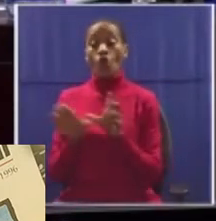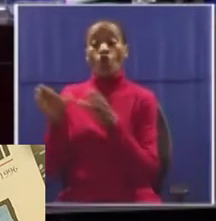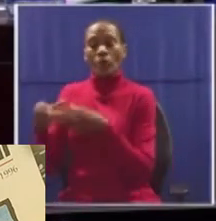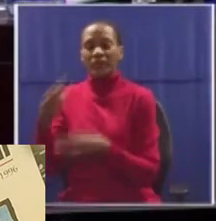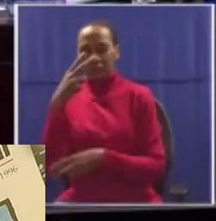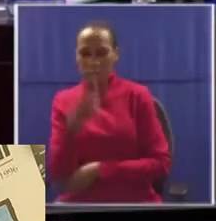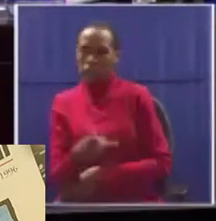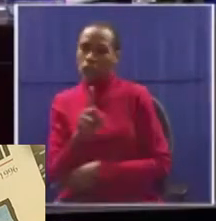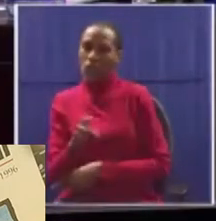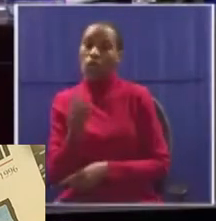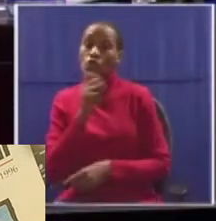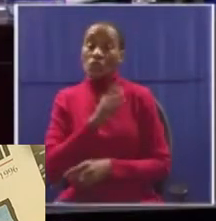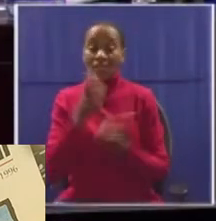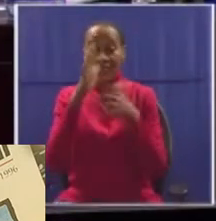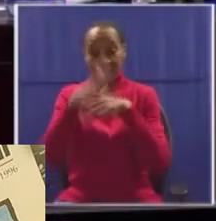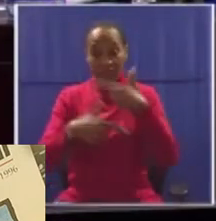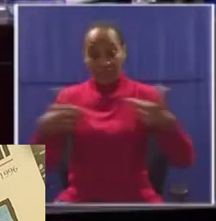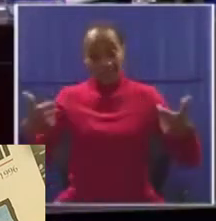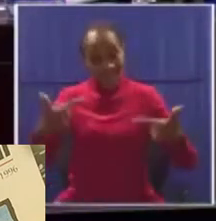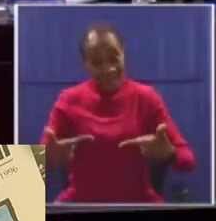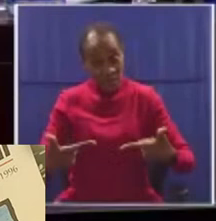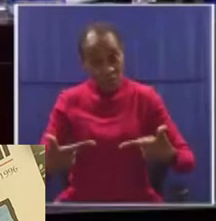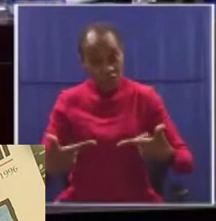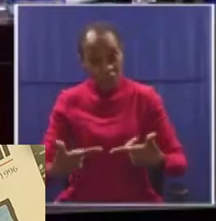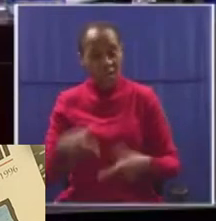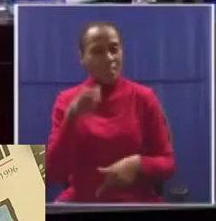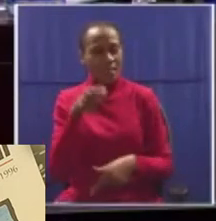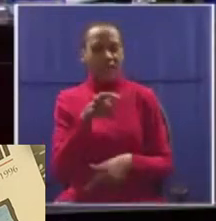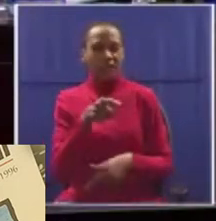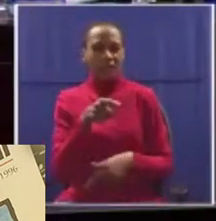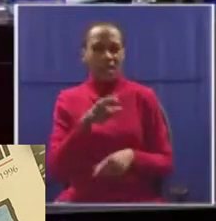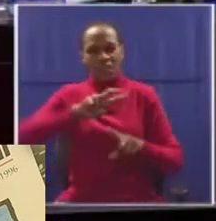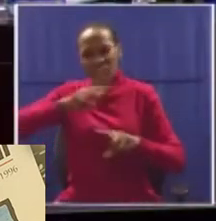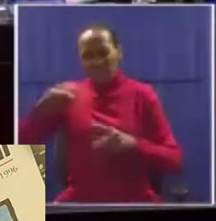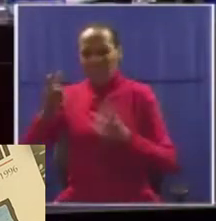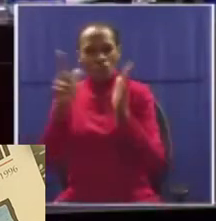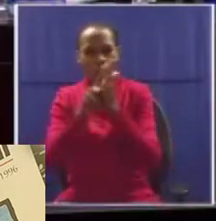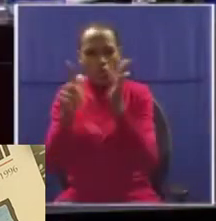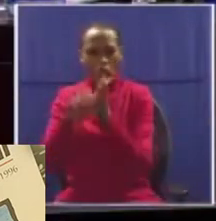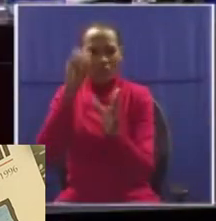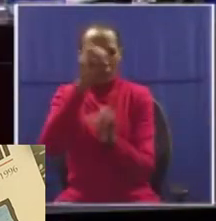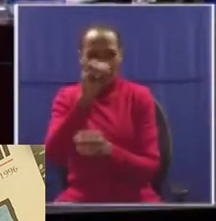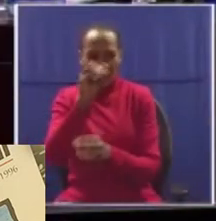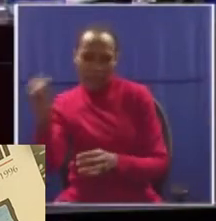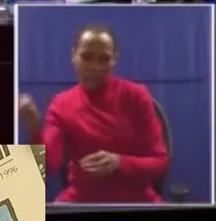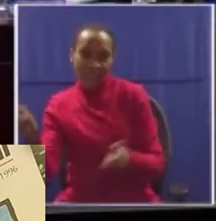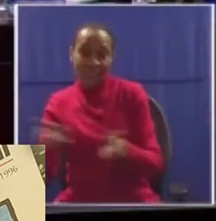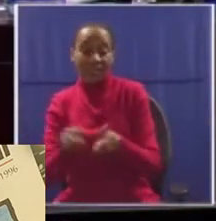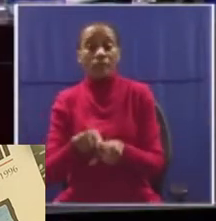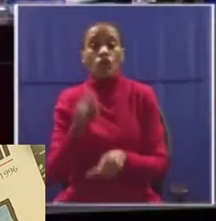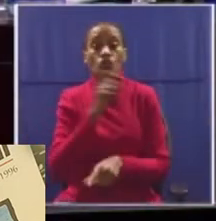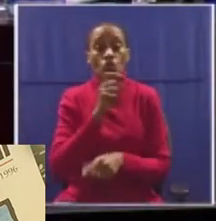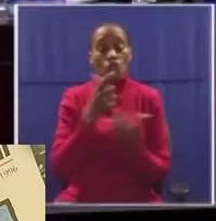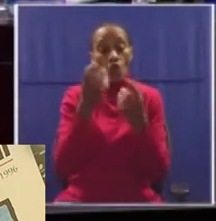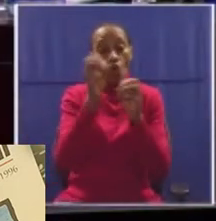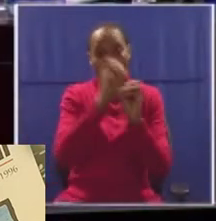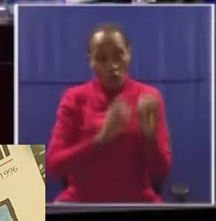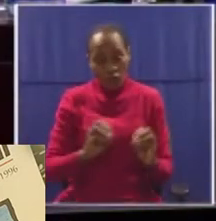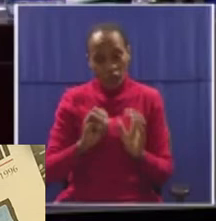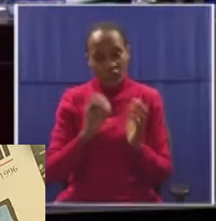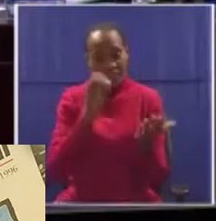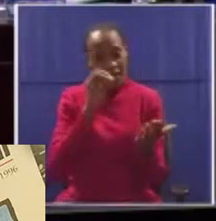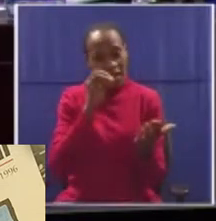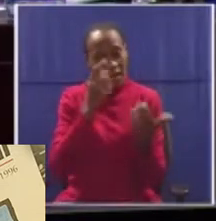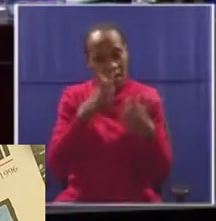committee notes that the use of South African sign language is mentioned in other legislation such as the use of official languages